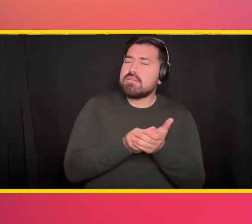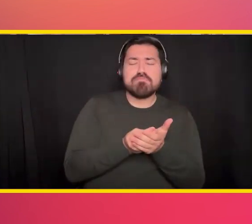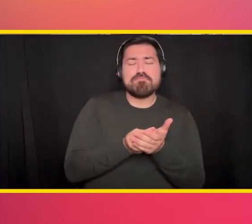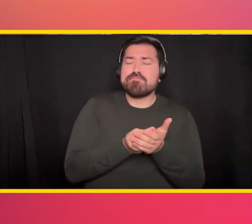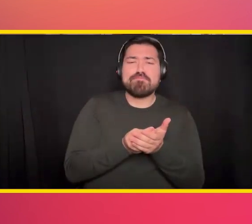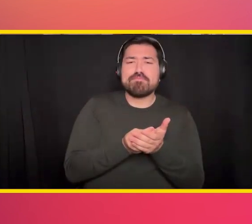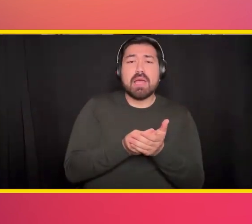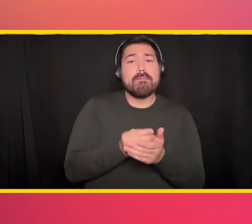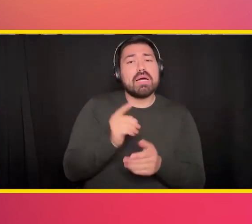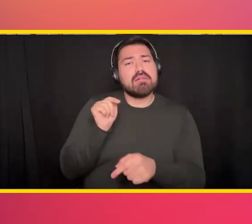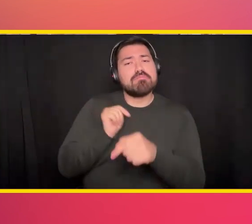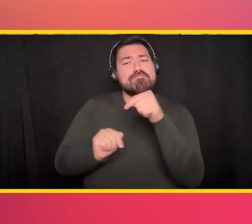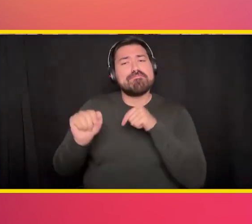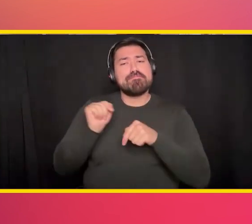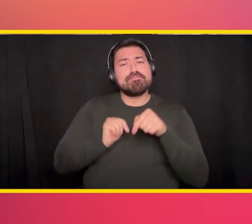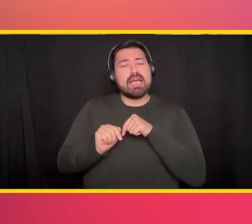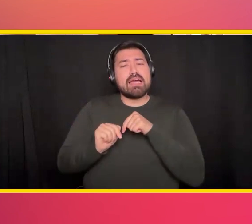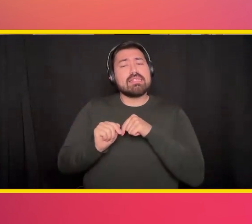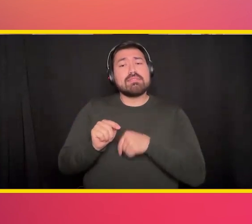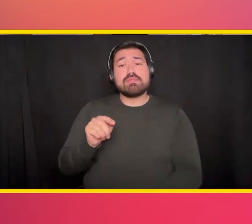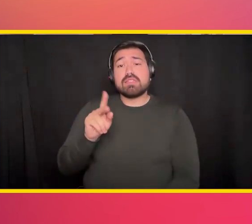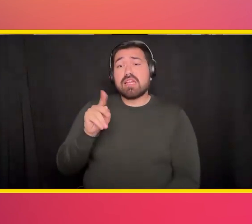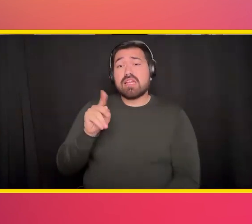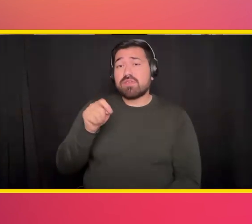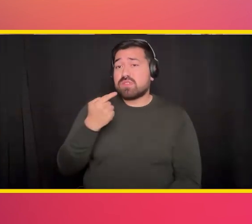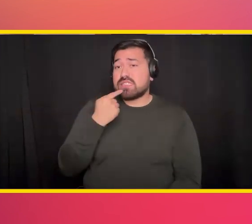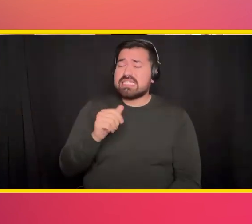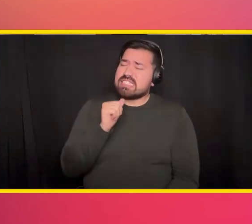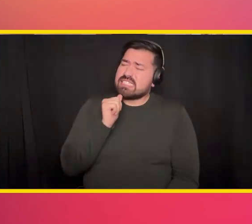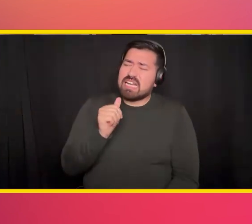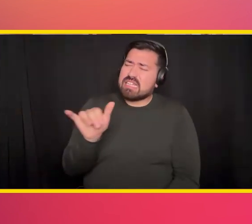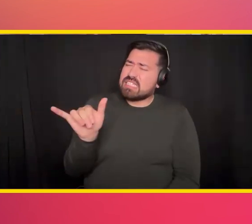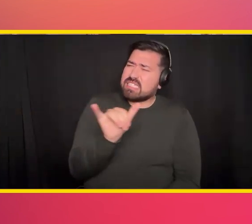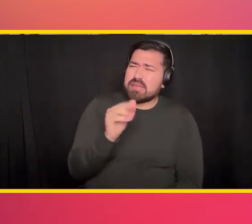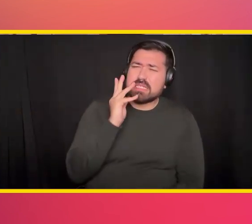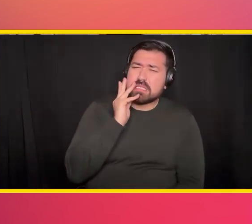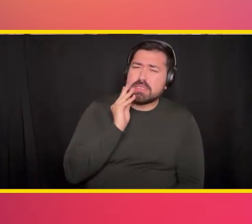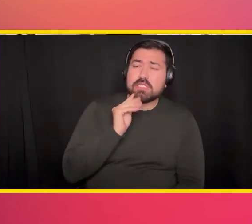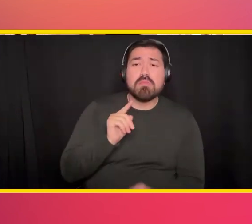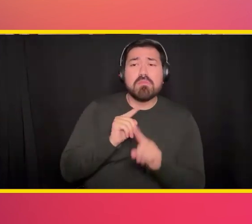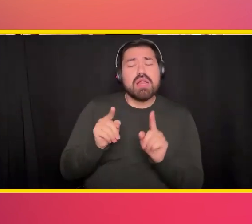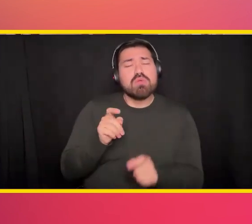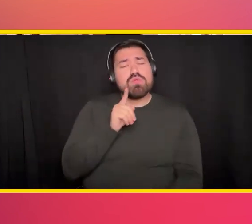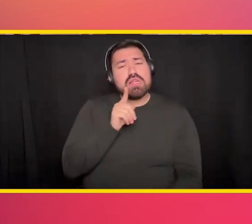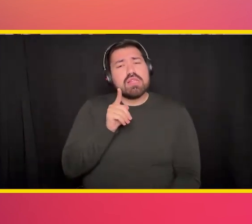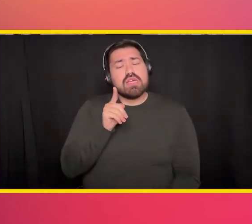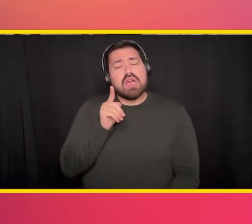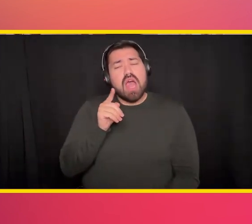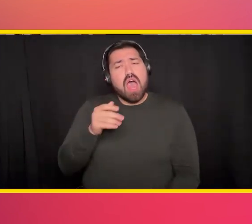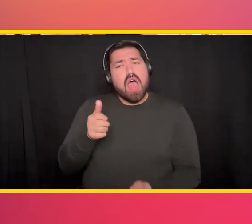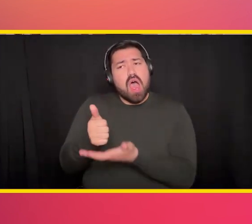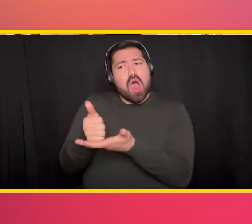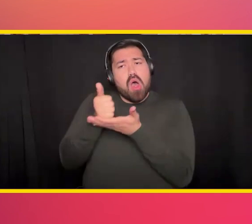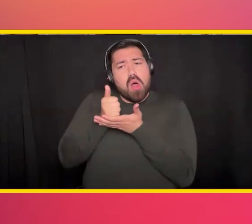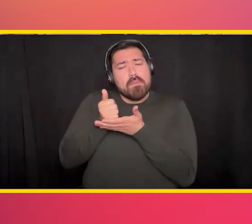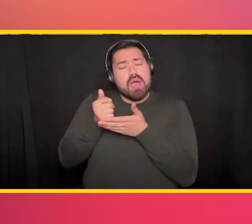And coming back to what you're saying, Kimfer, it's not exactly the same experience, but it gave me compassion in a